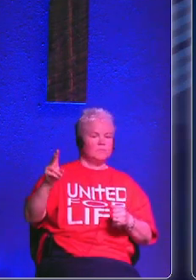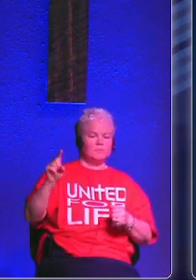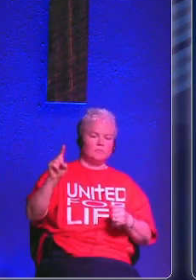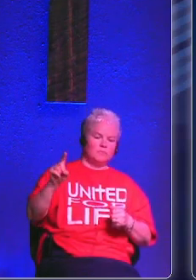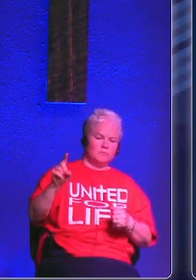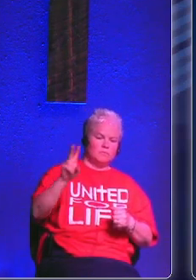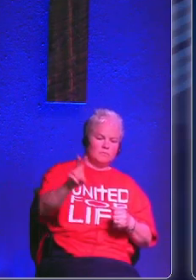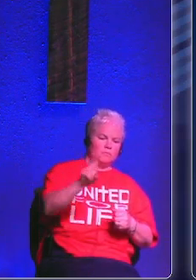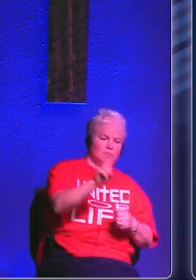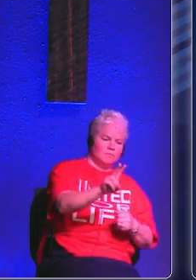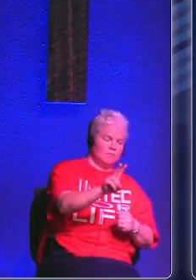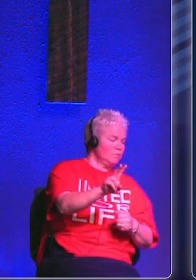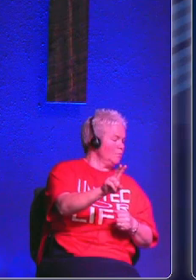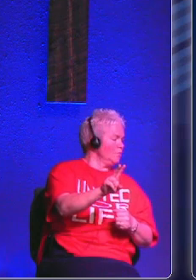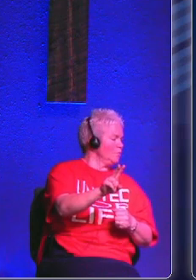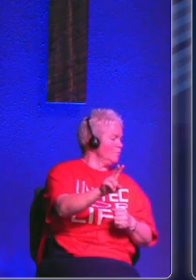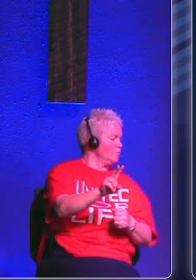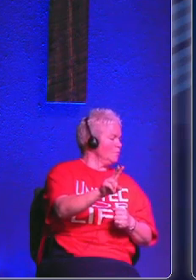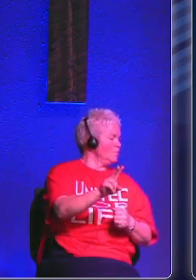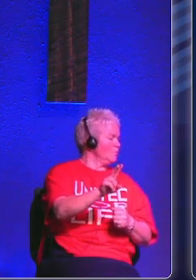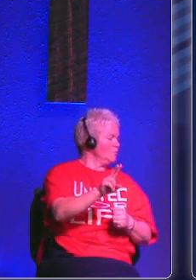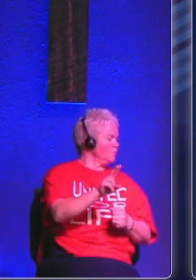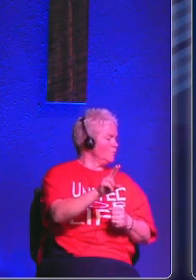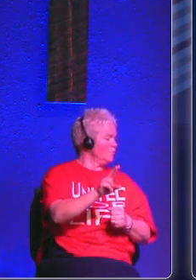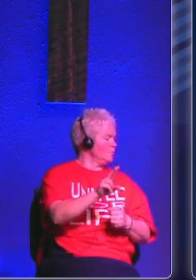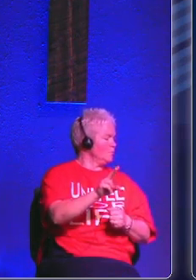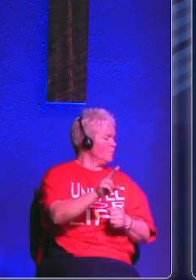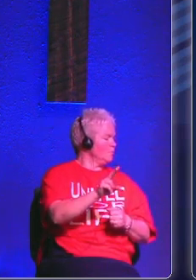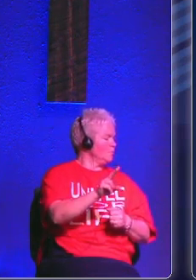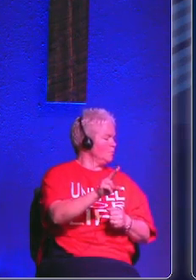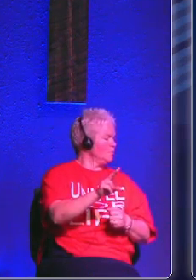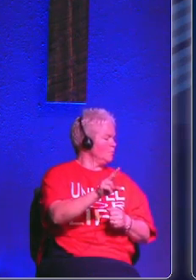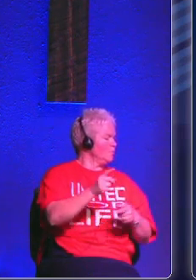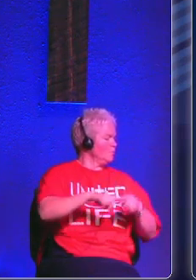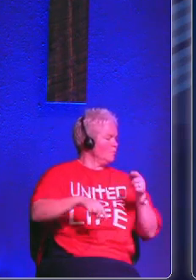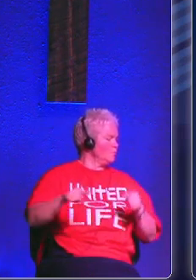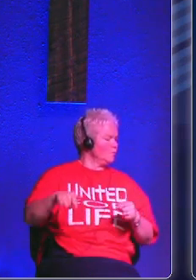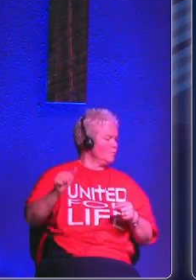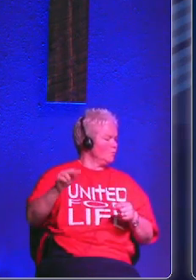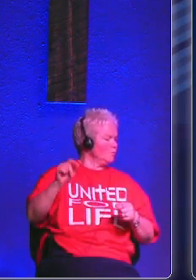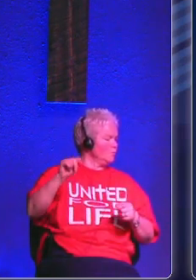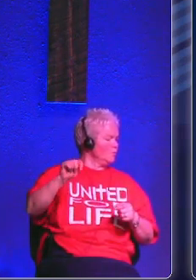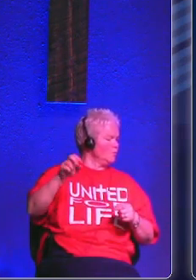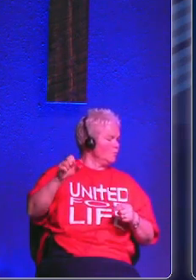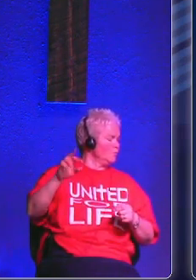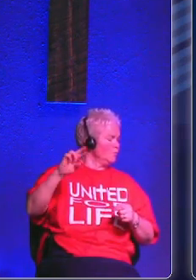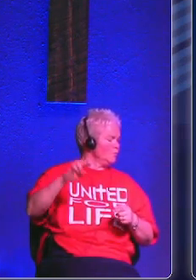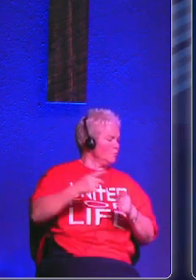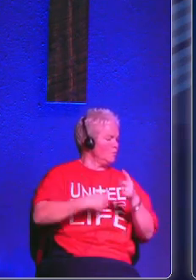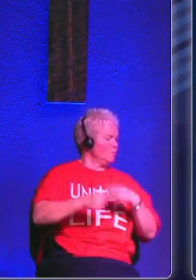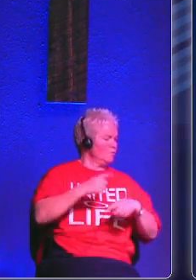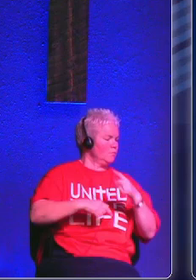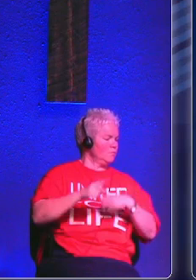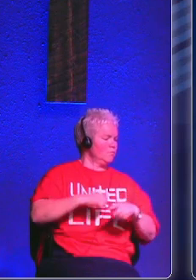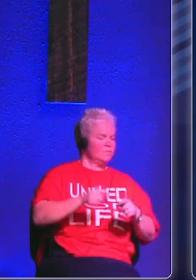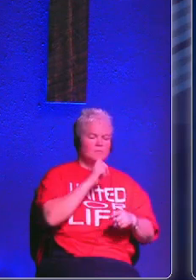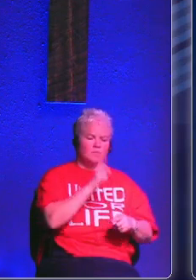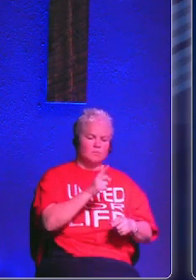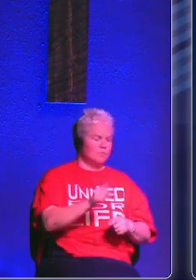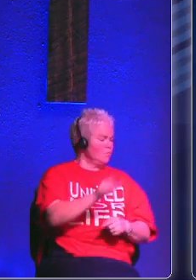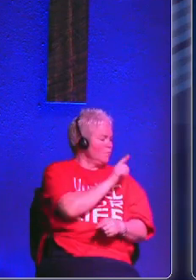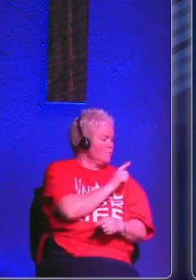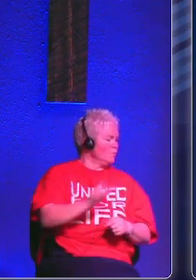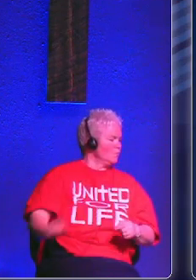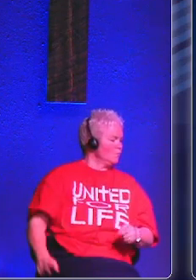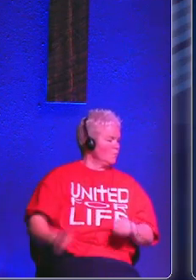18, 21 and 22. This is going to speak to somebody in here this morning. I know it. Then Peter came up and said to him,